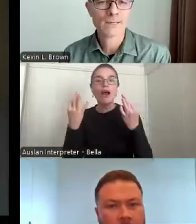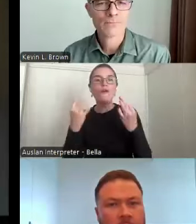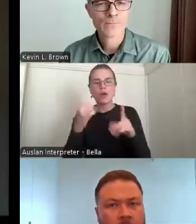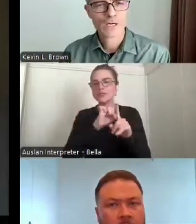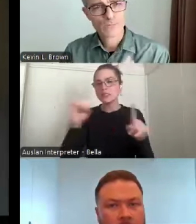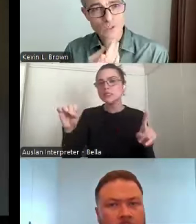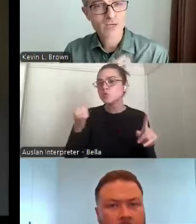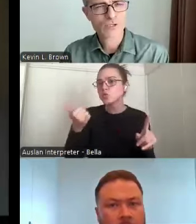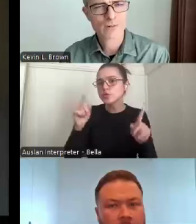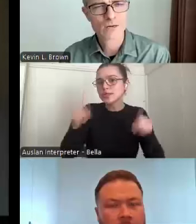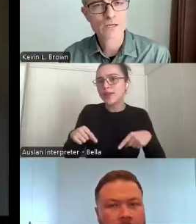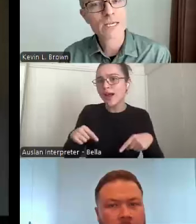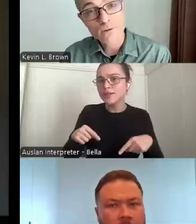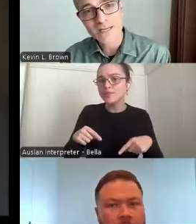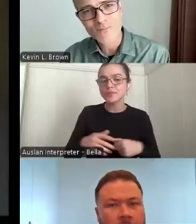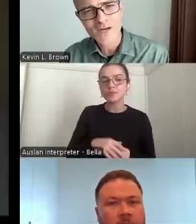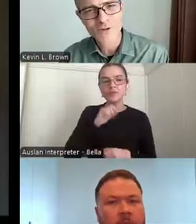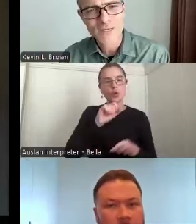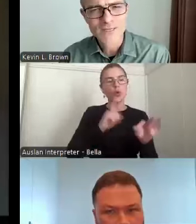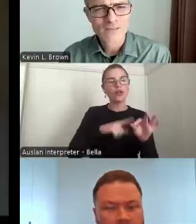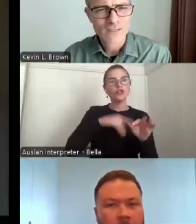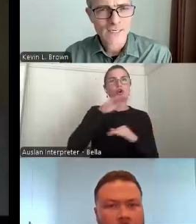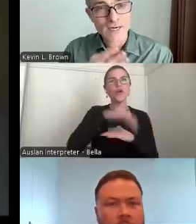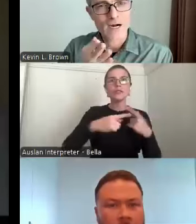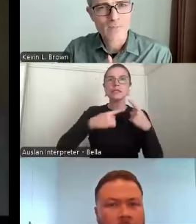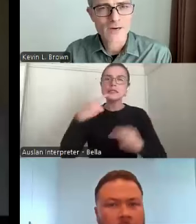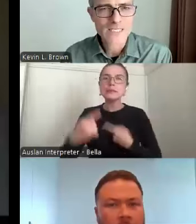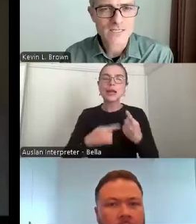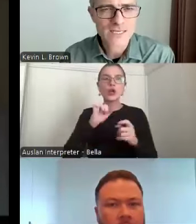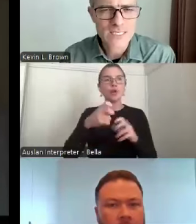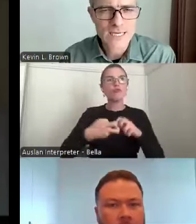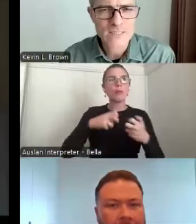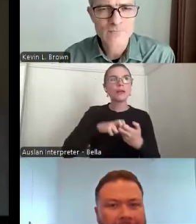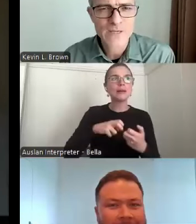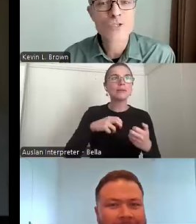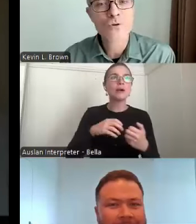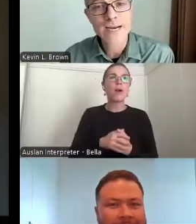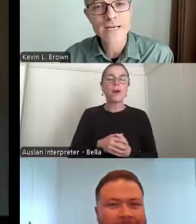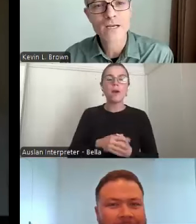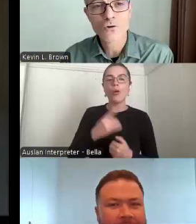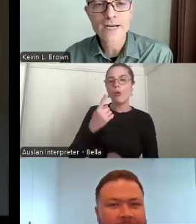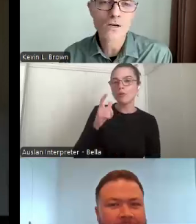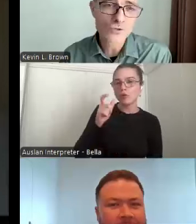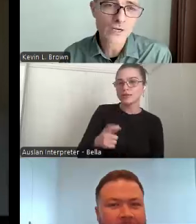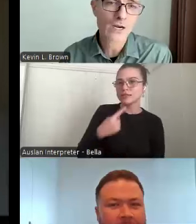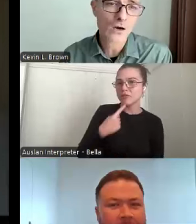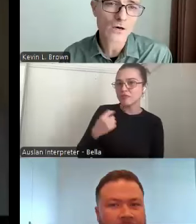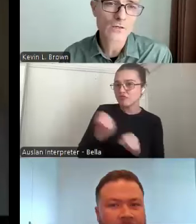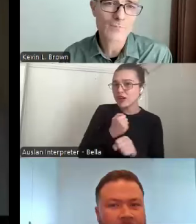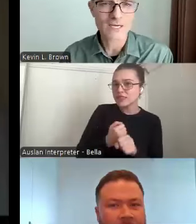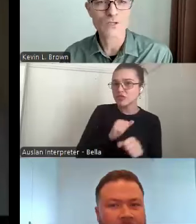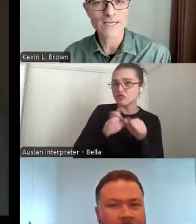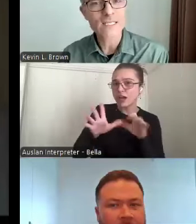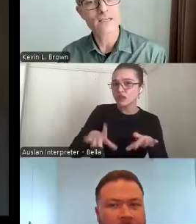start. This question about articulating the problem, an anonymous attendee says, is creating great Australian